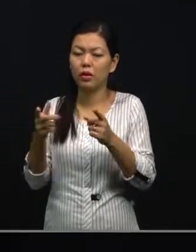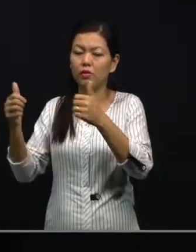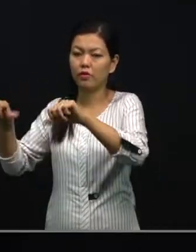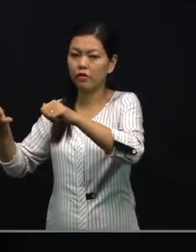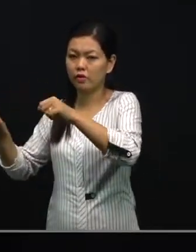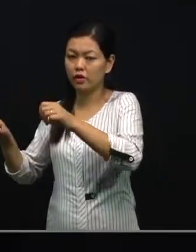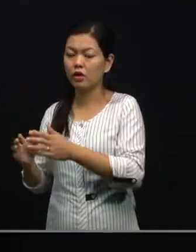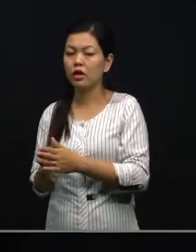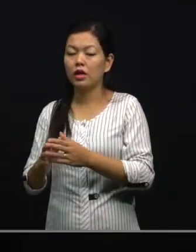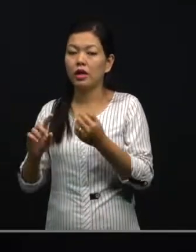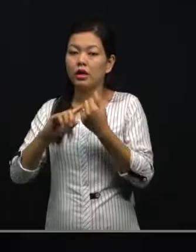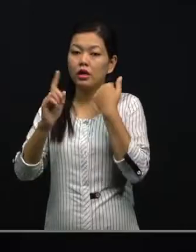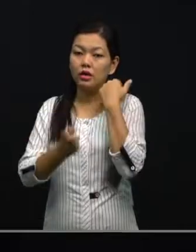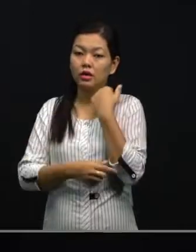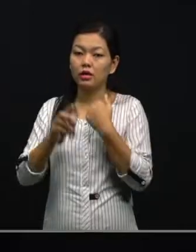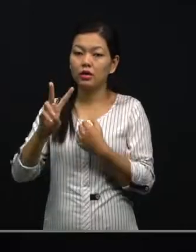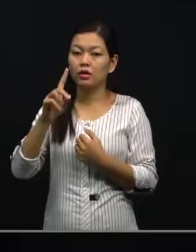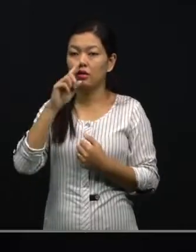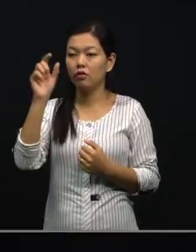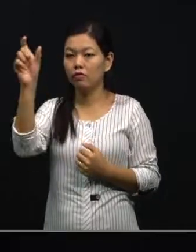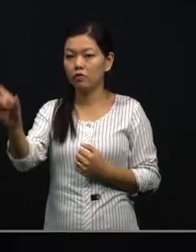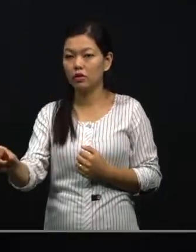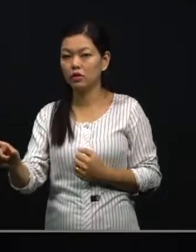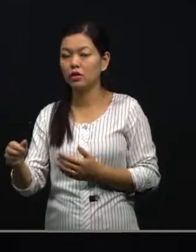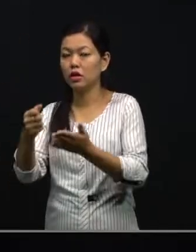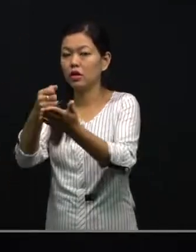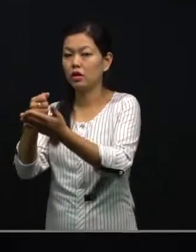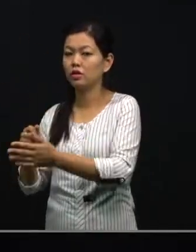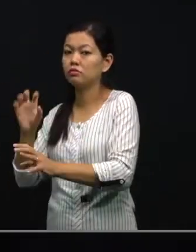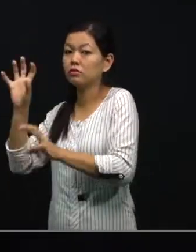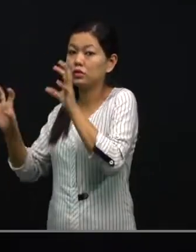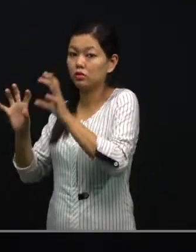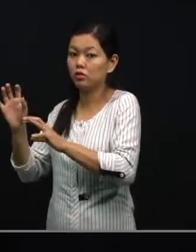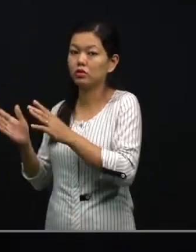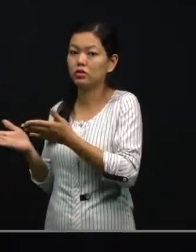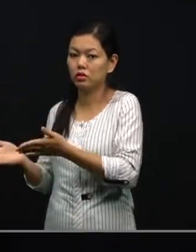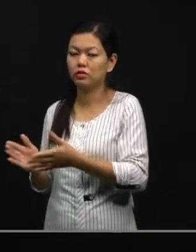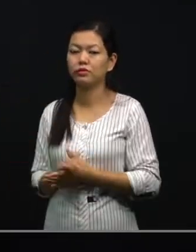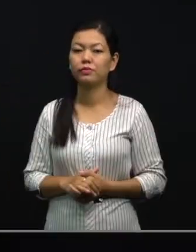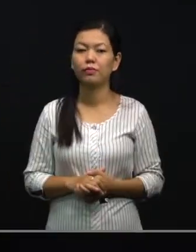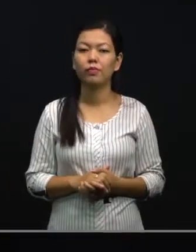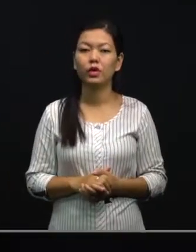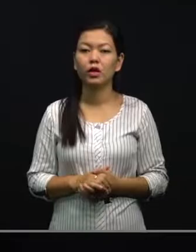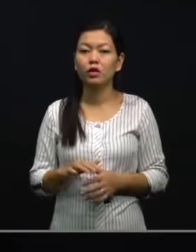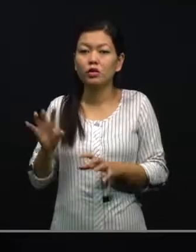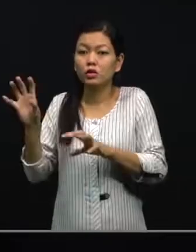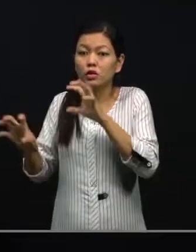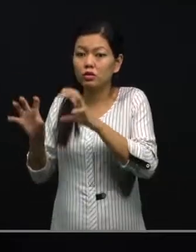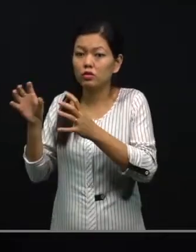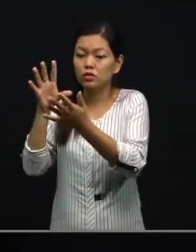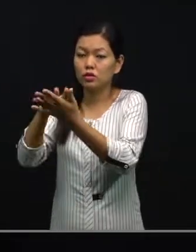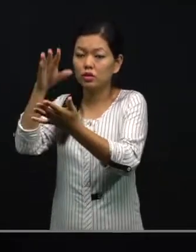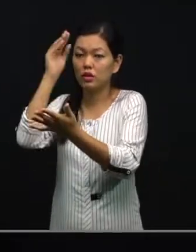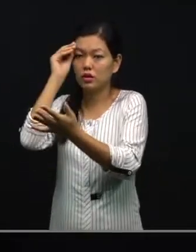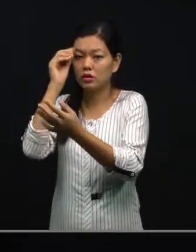already pointed out that he also has the ability to see virtue in Virginia. So that is what we have